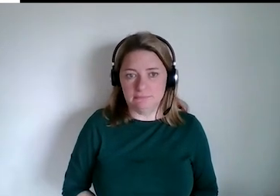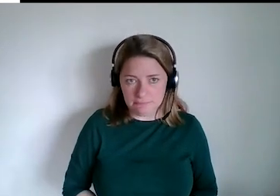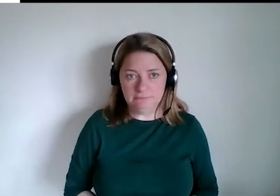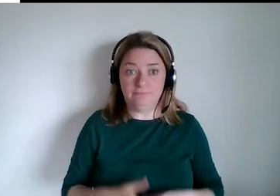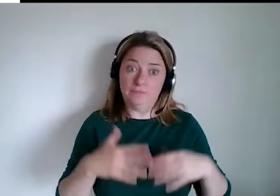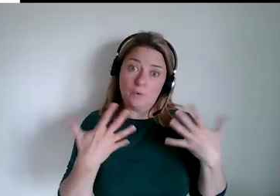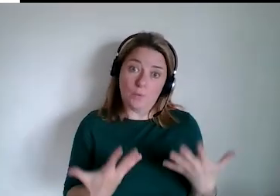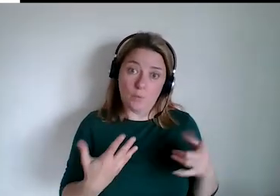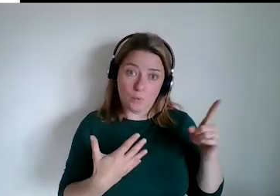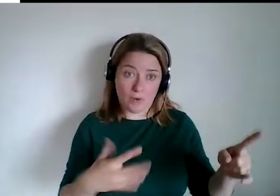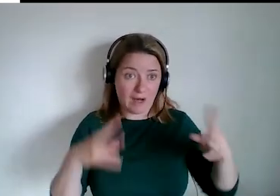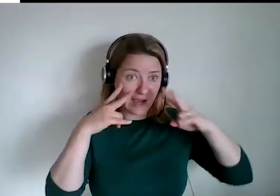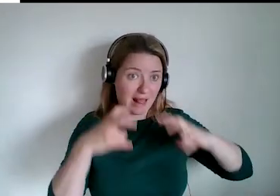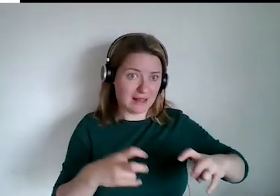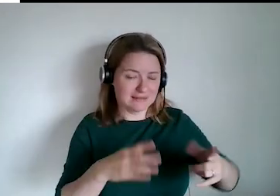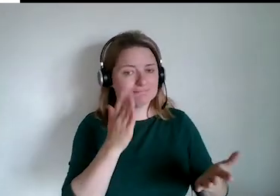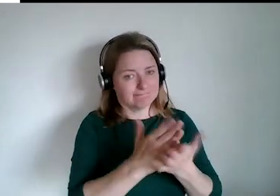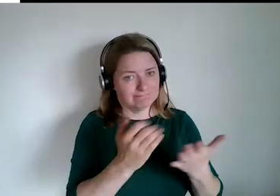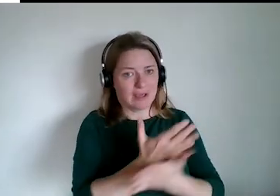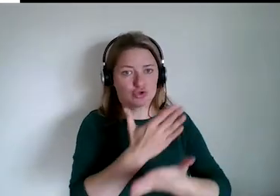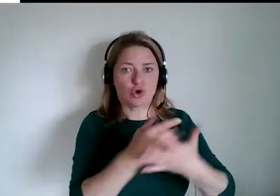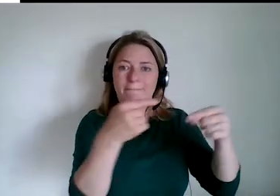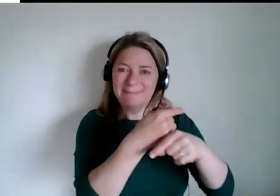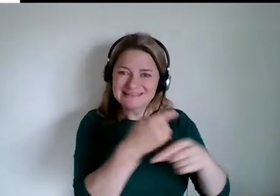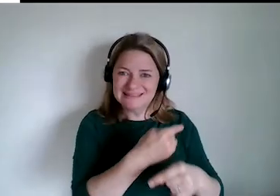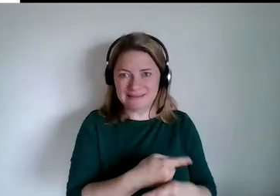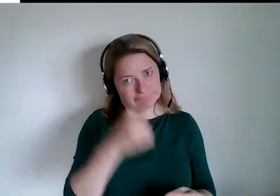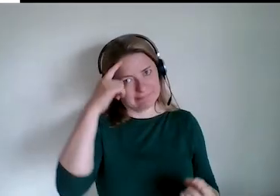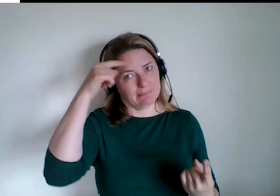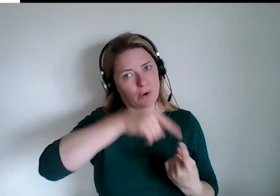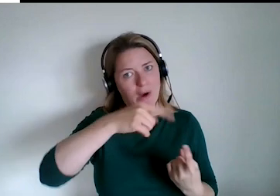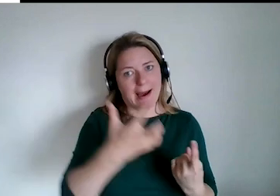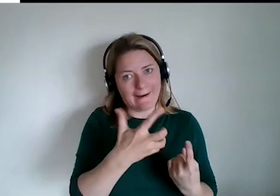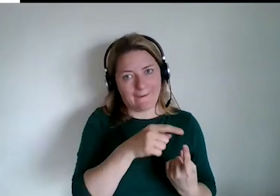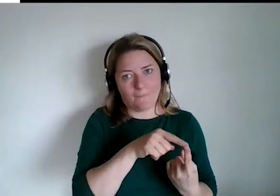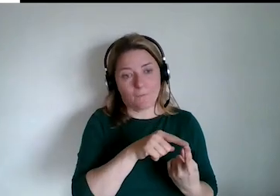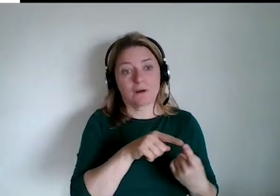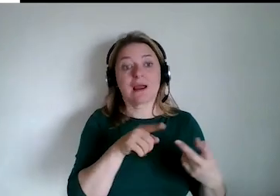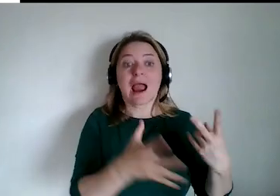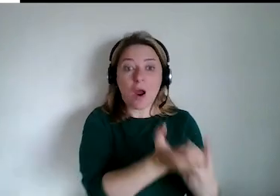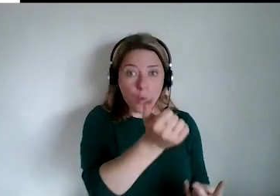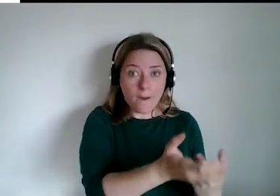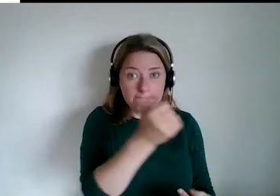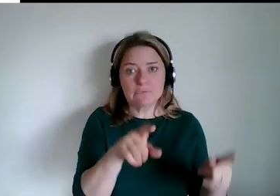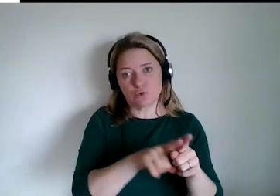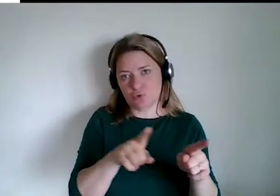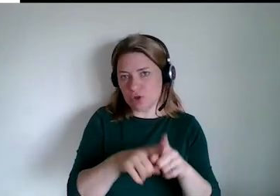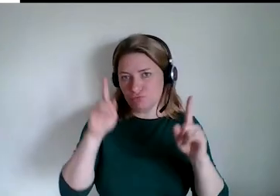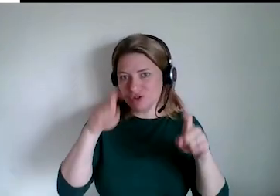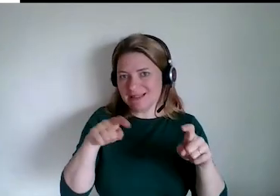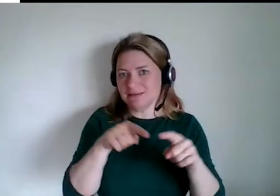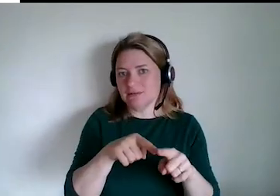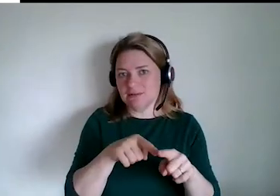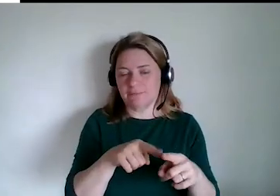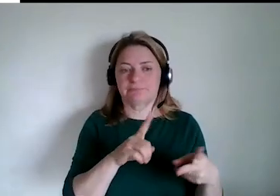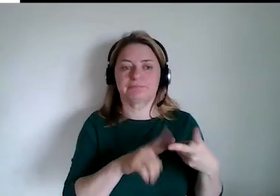analysis, do considering how your missing values are managed, and that goes for outcomes as well as predictors. There's